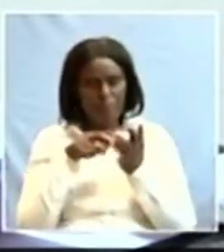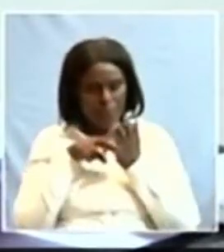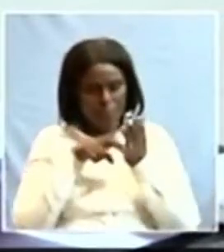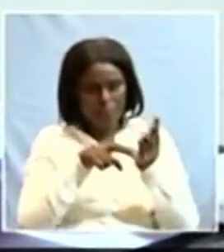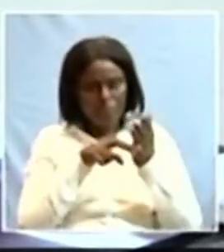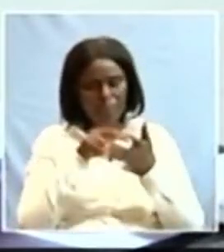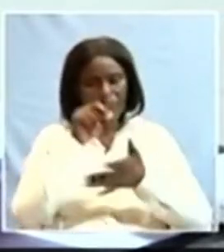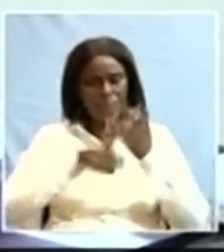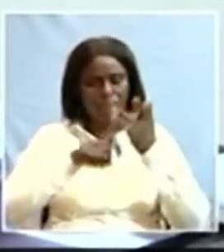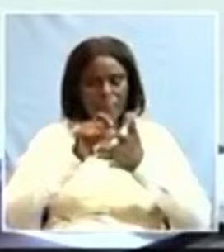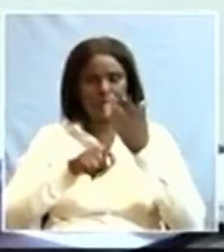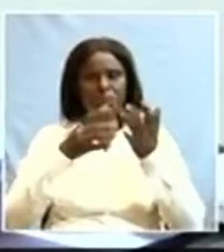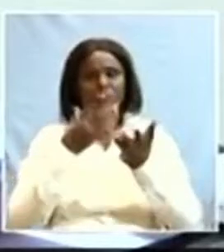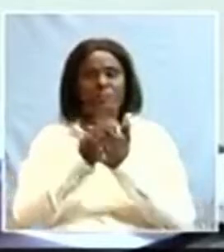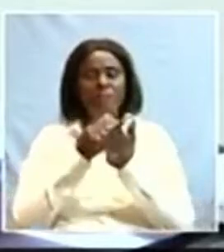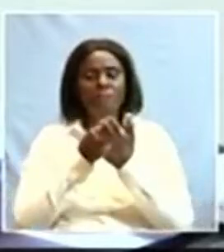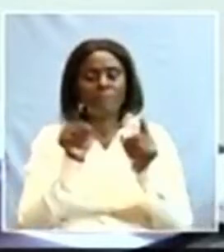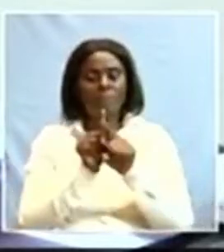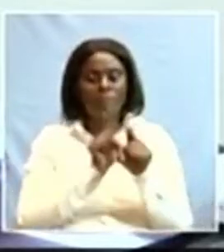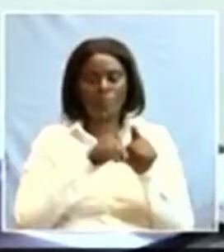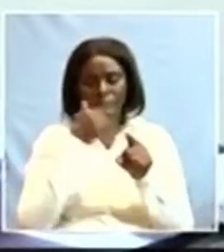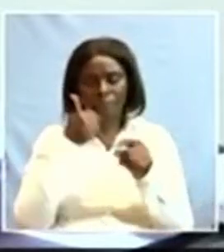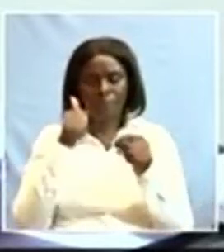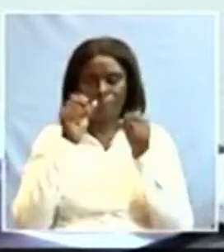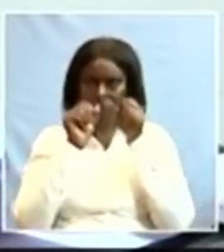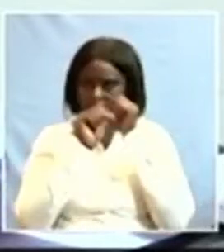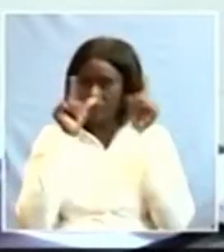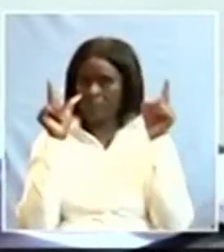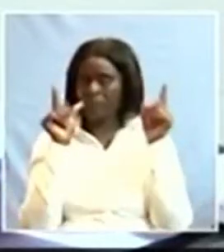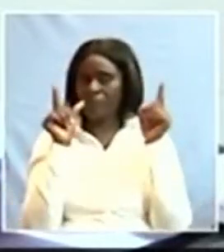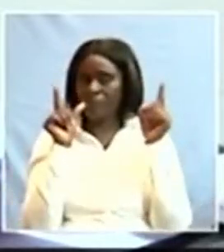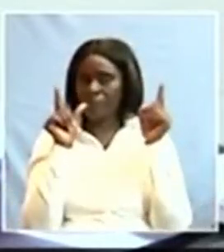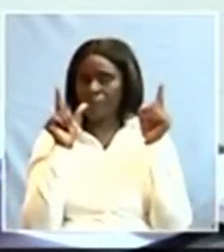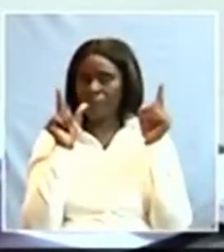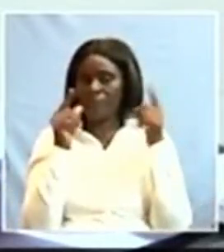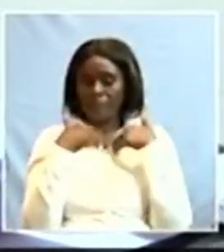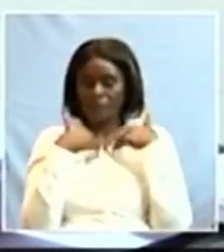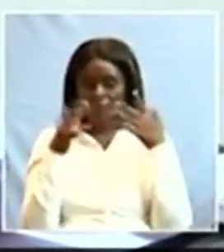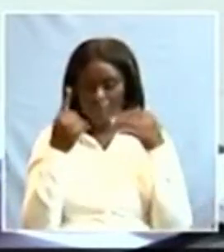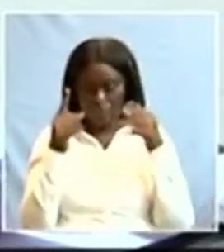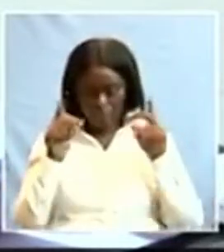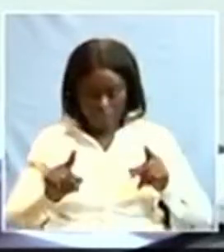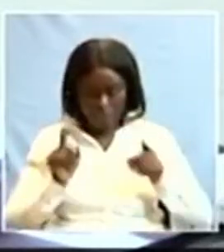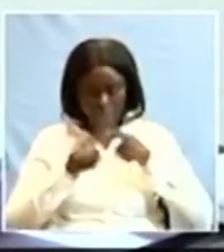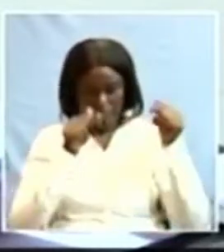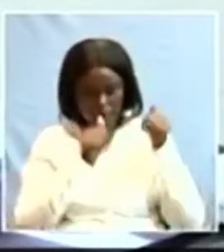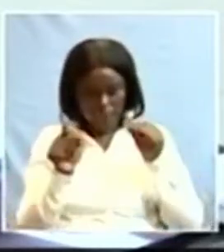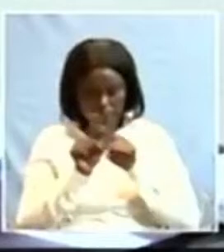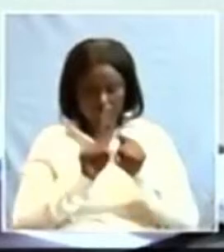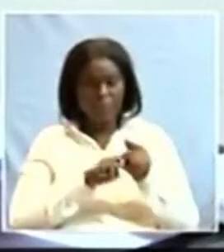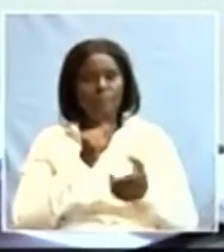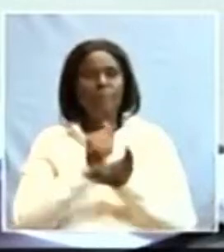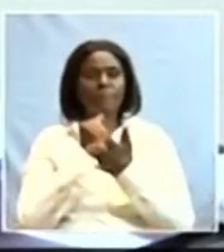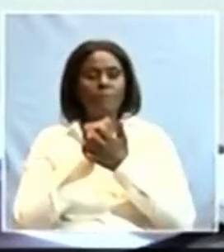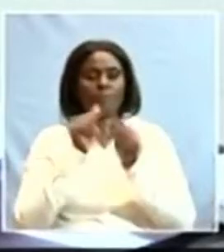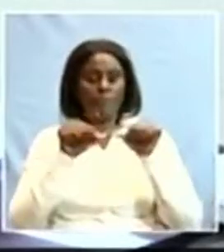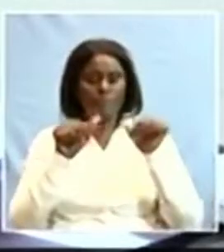at taxpayers' money, so you should be alert. That's why you have allowed one person to be active, the assistant auditor